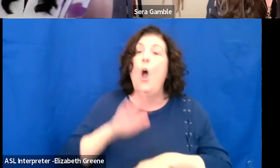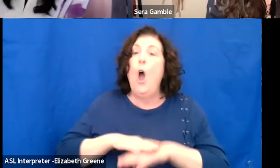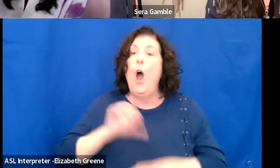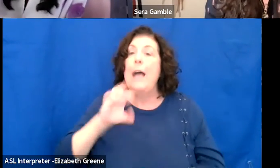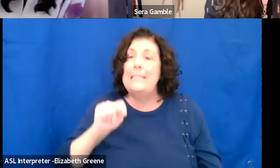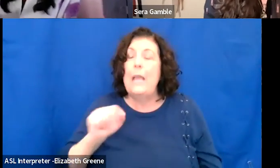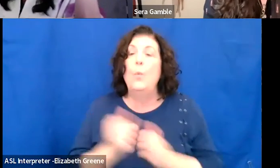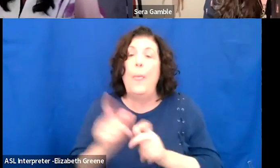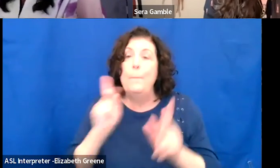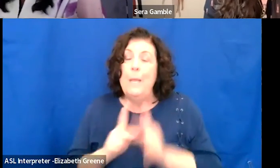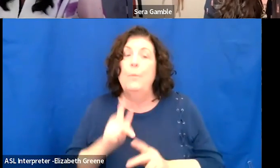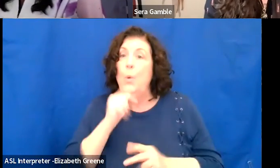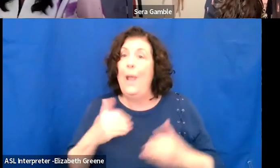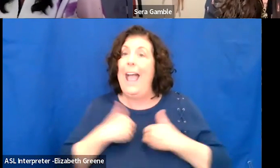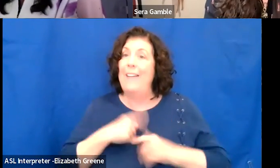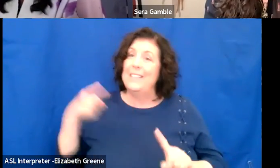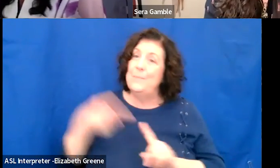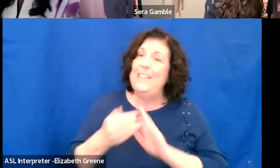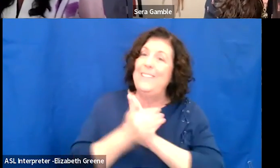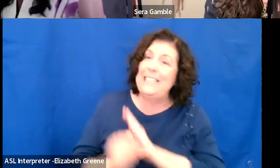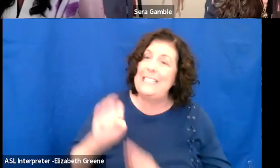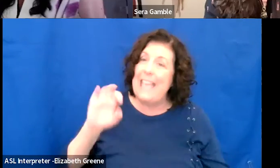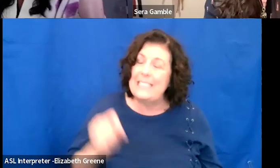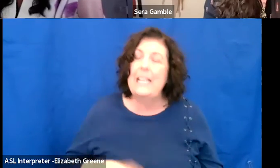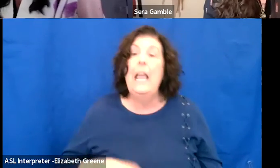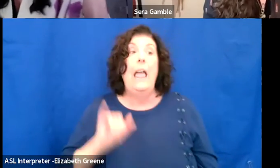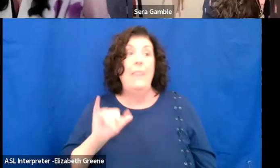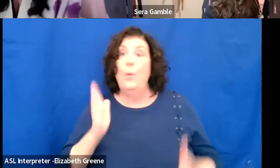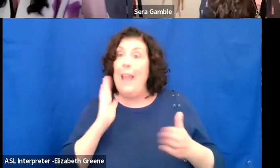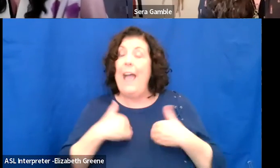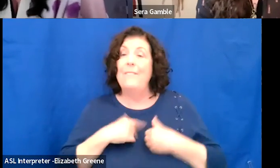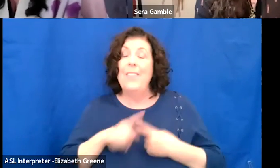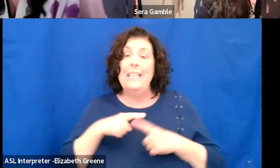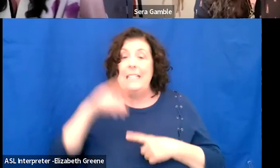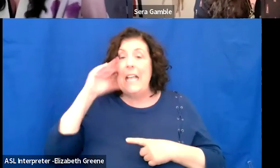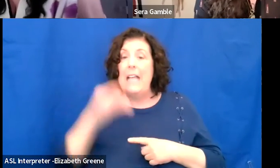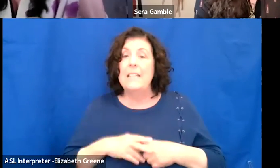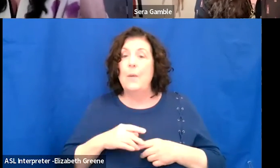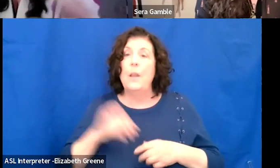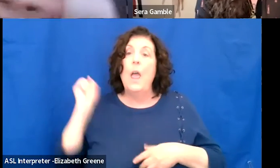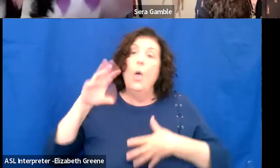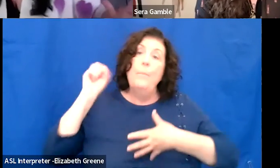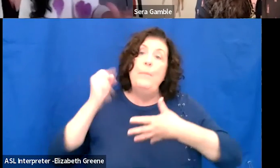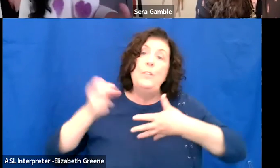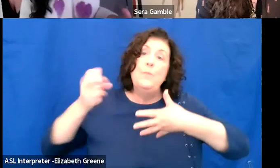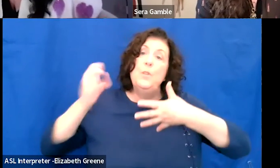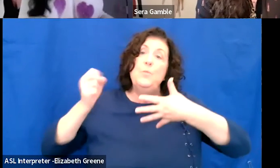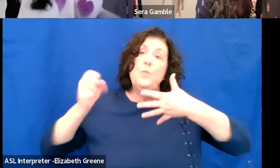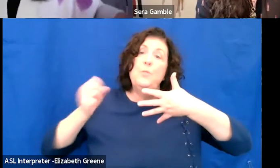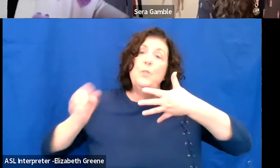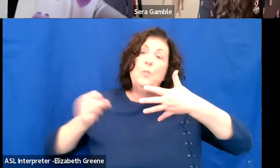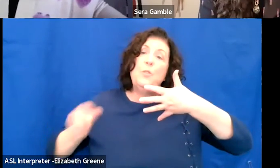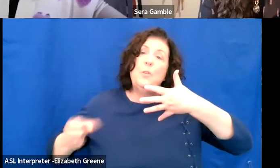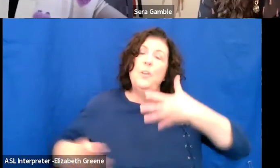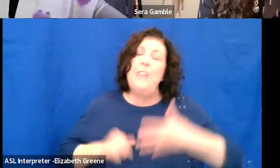have that skill set. Like, this joke didn't work, we need 3 alts. And there would be these guys who would be like, how about this? And all of them are funny. And you're